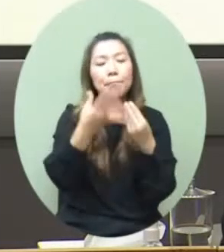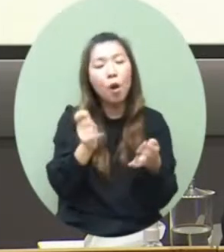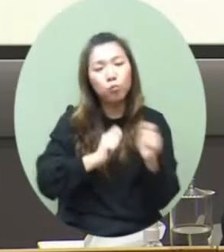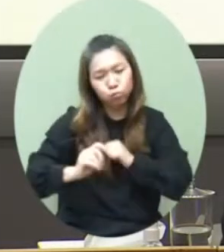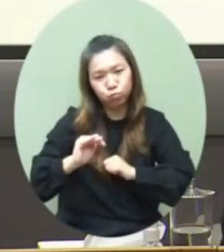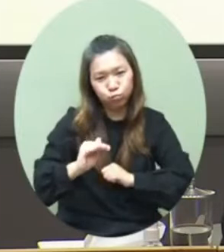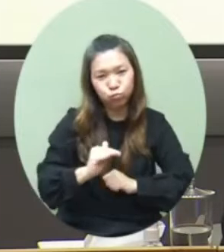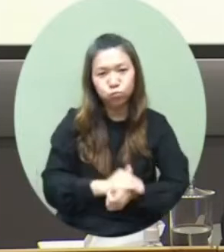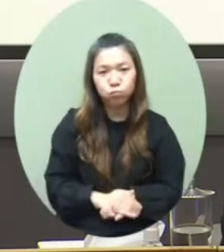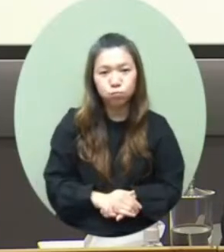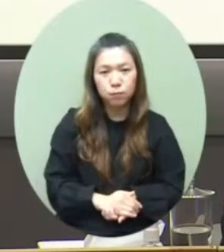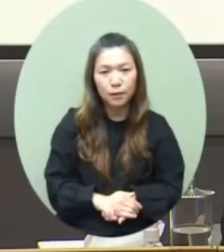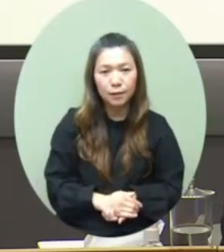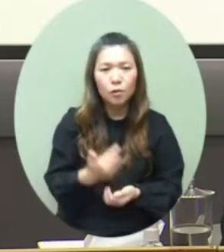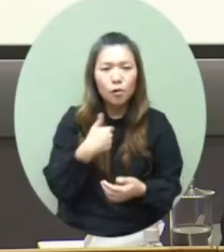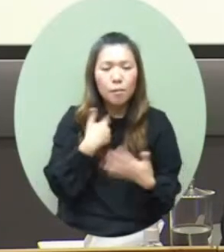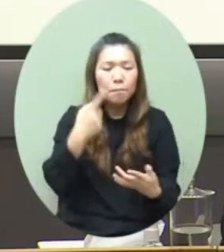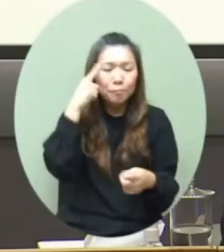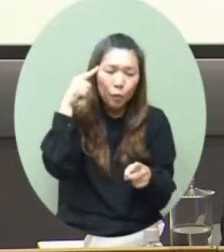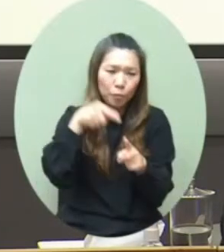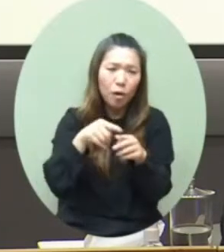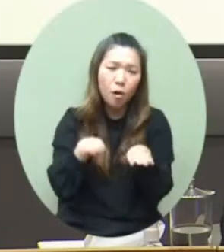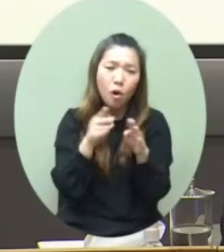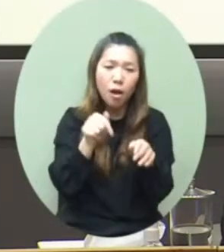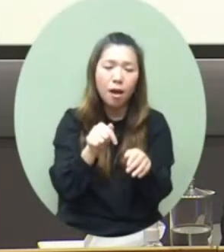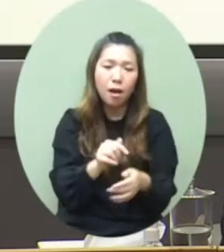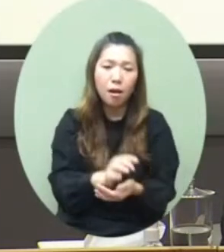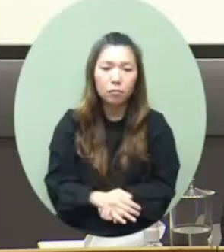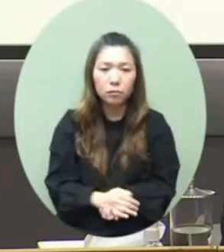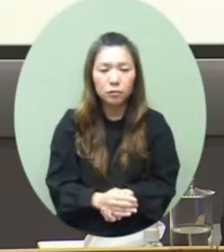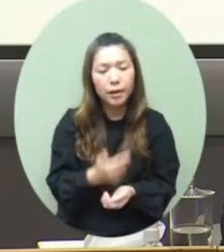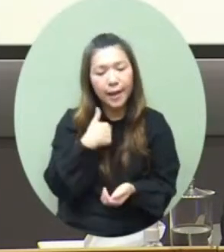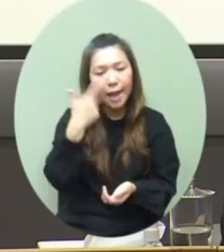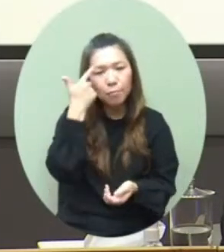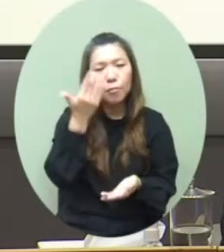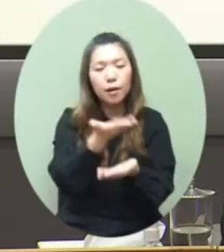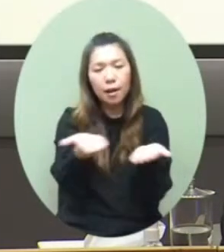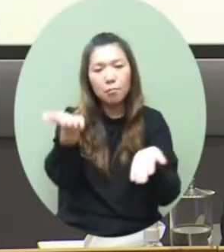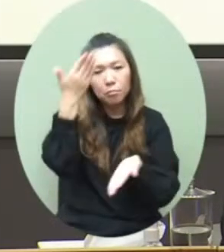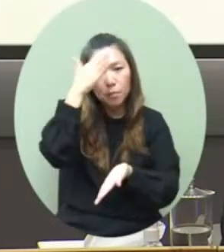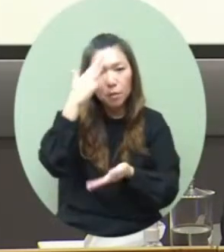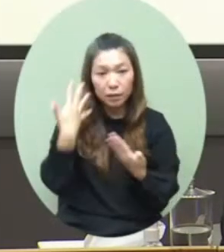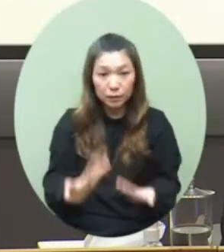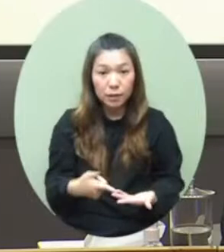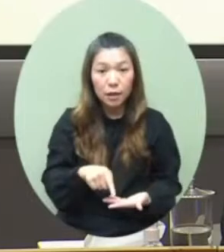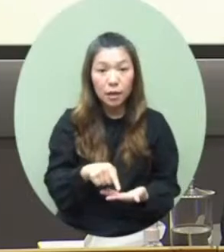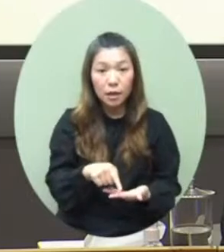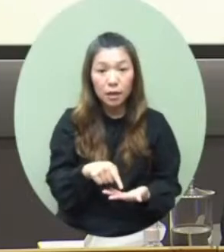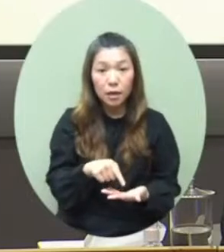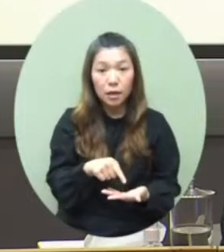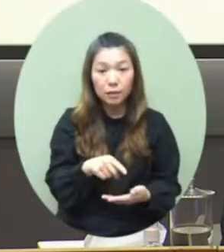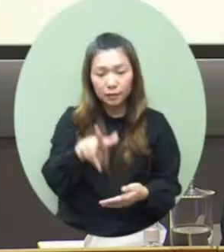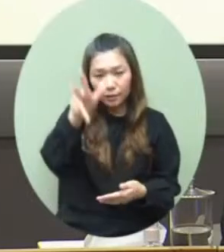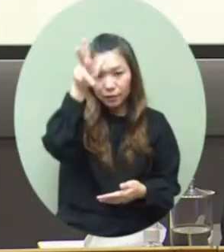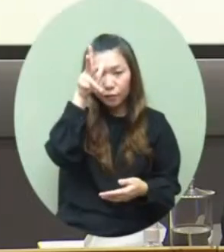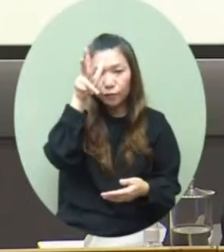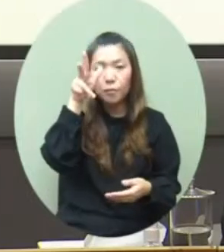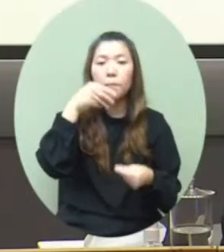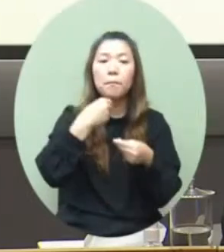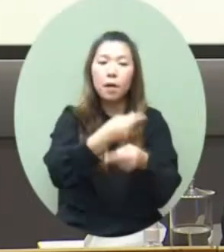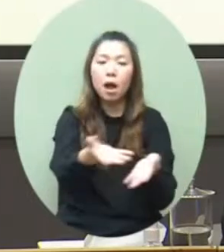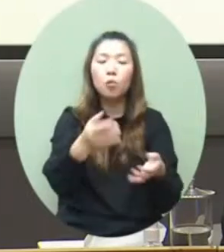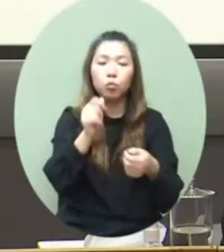they can also take part in local activities. Apart from traveling, they can still choose to spend time in Hong Kong and have